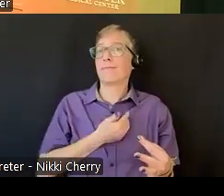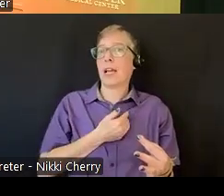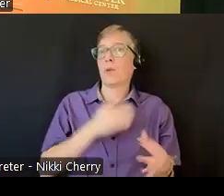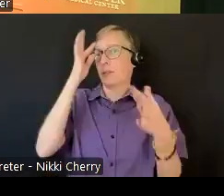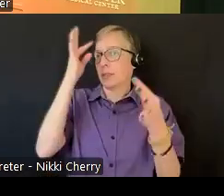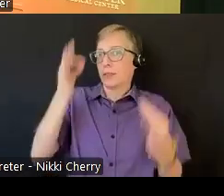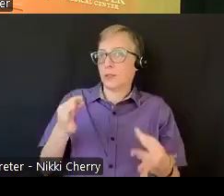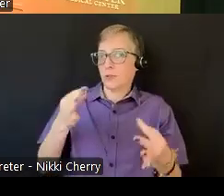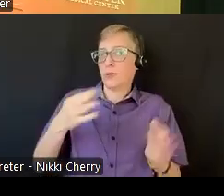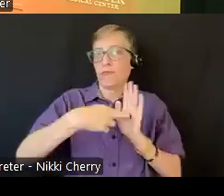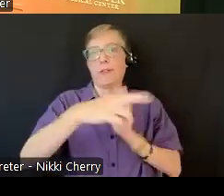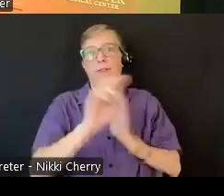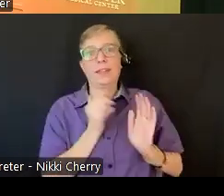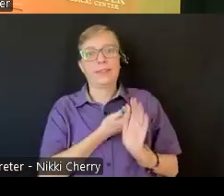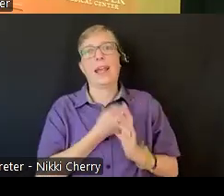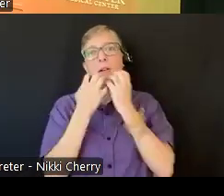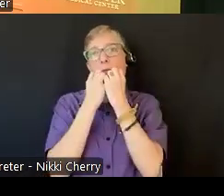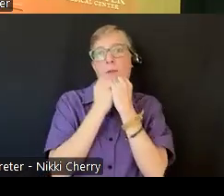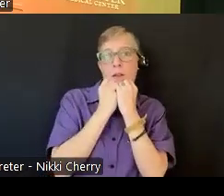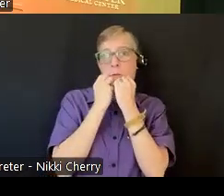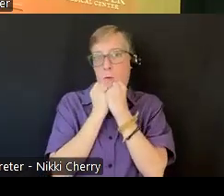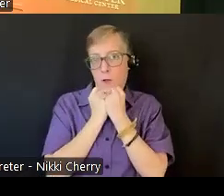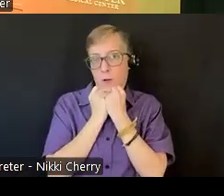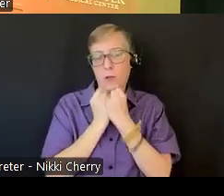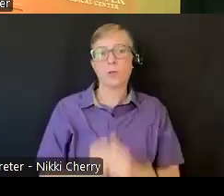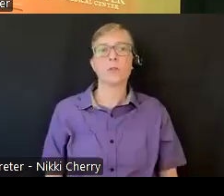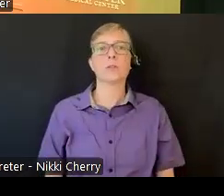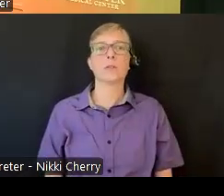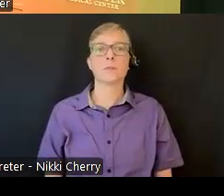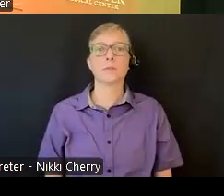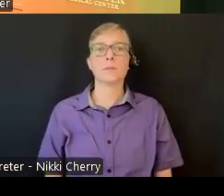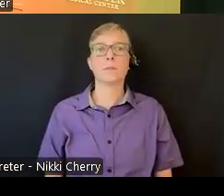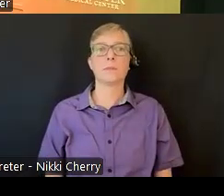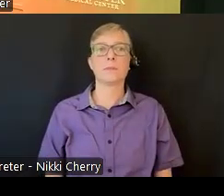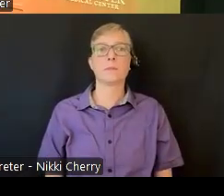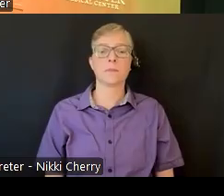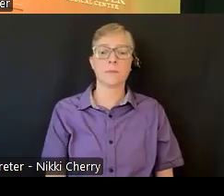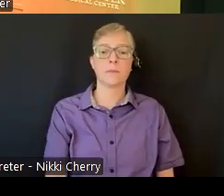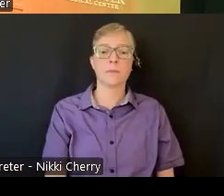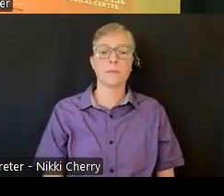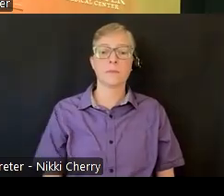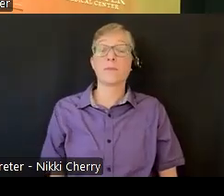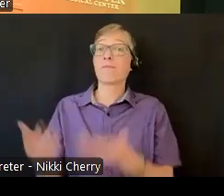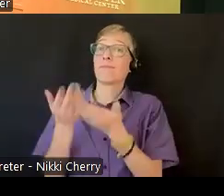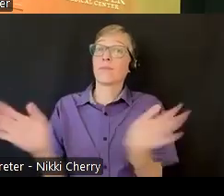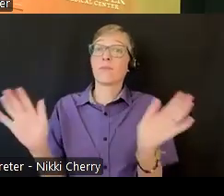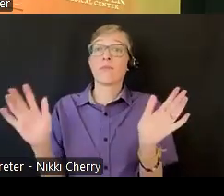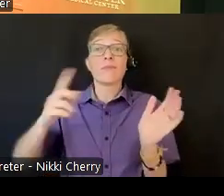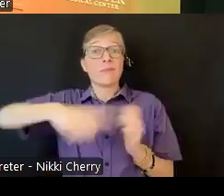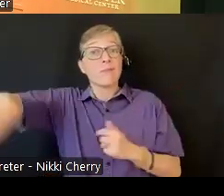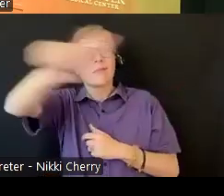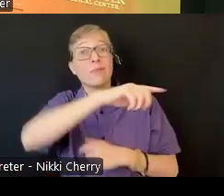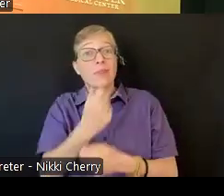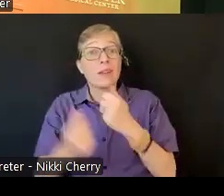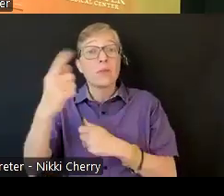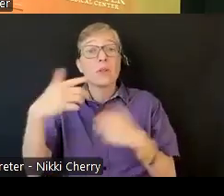values. Overall, because of all the hard work that everybody has done in all